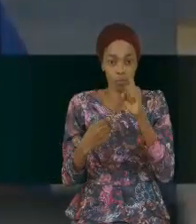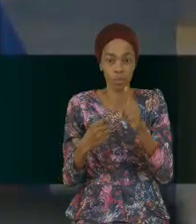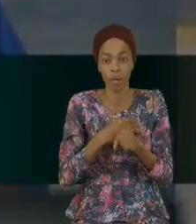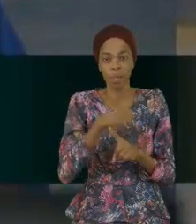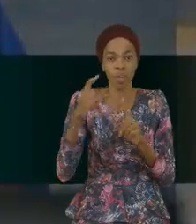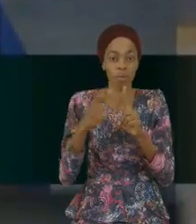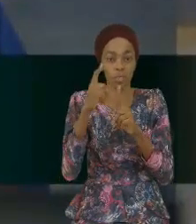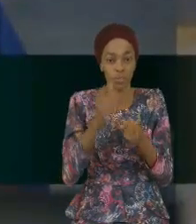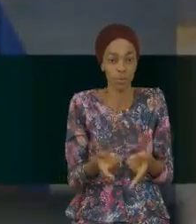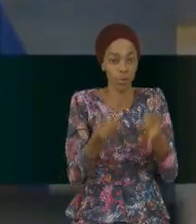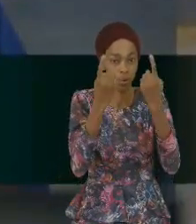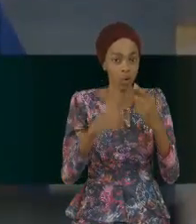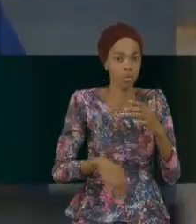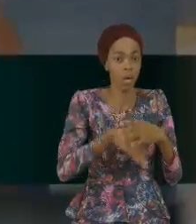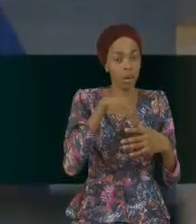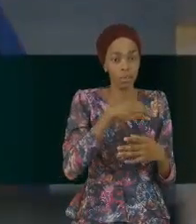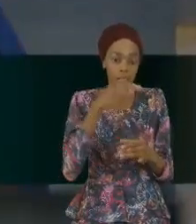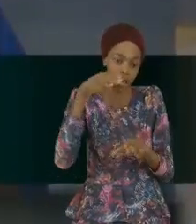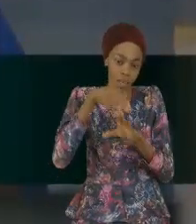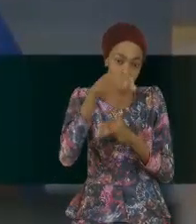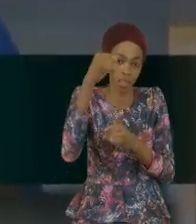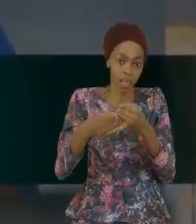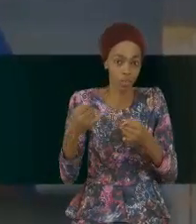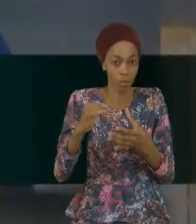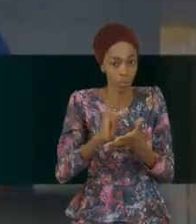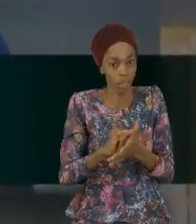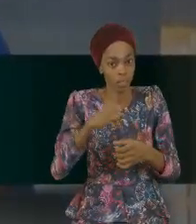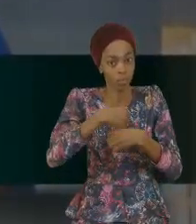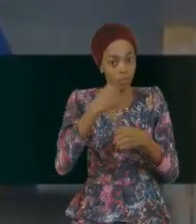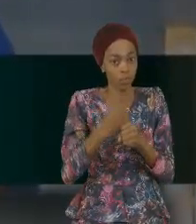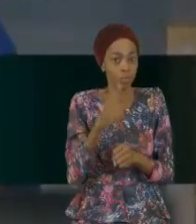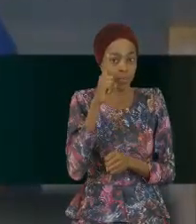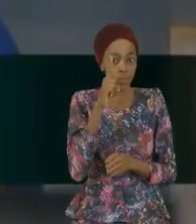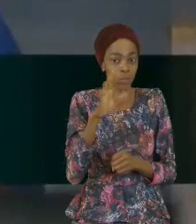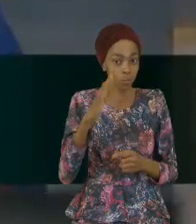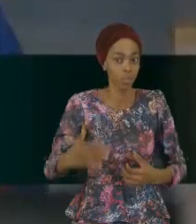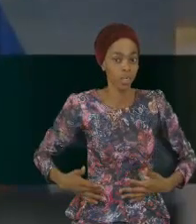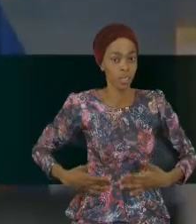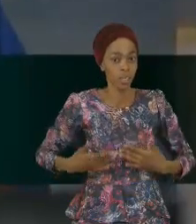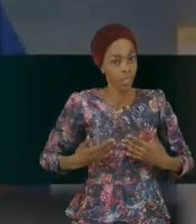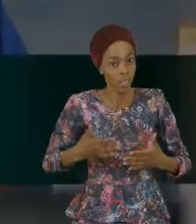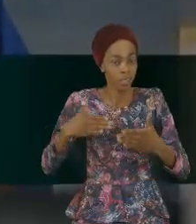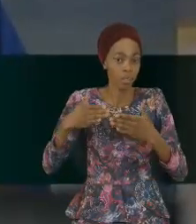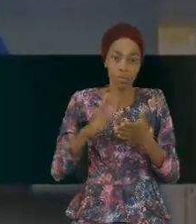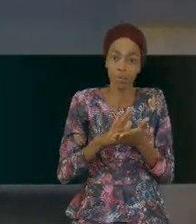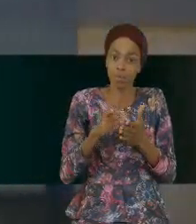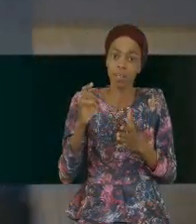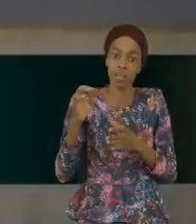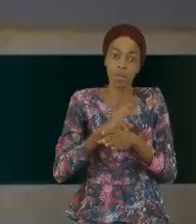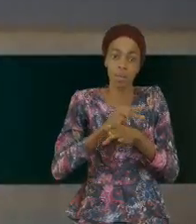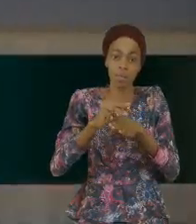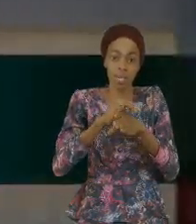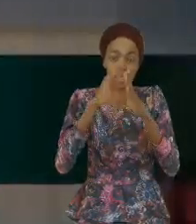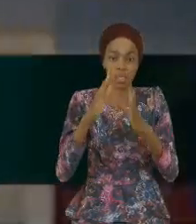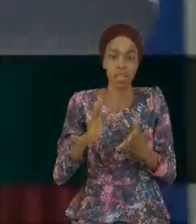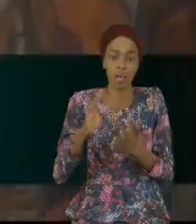you come out at the end of that formation, you live and minister and serve for His glory